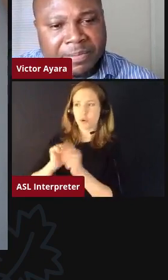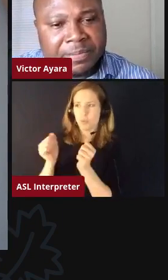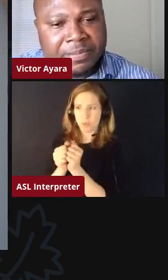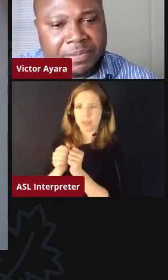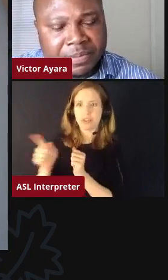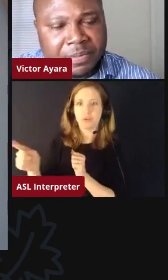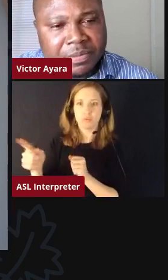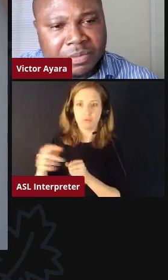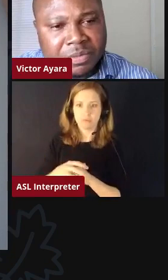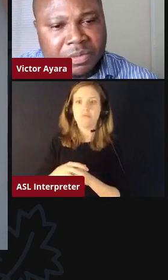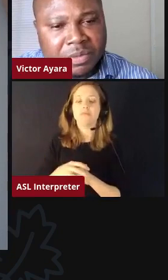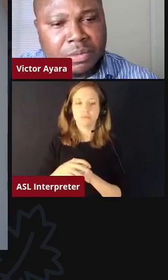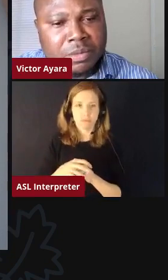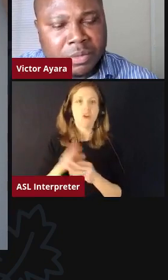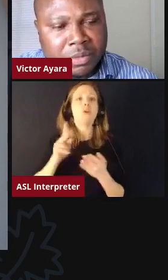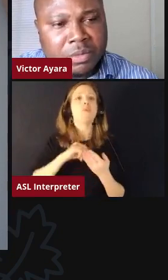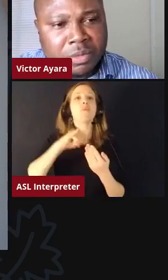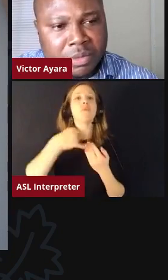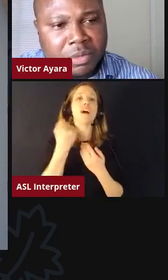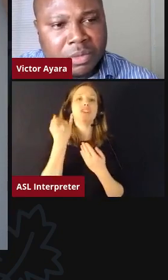at smartcommunityhealth.org,